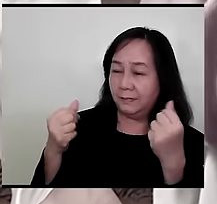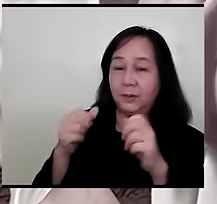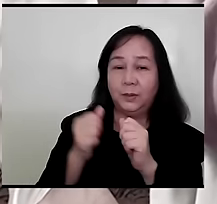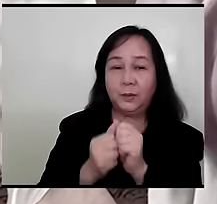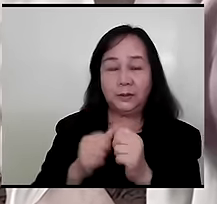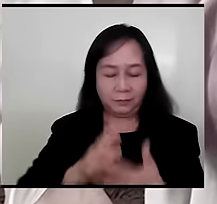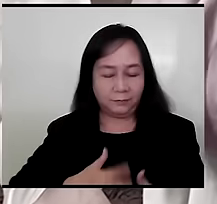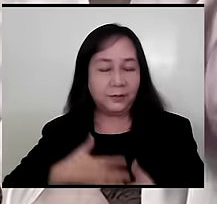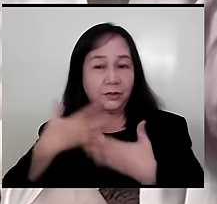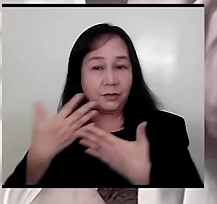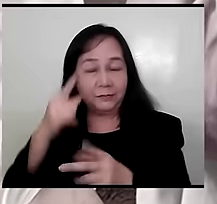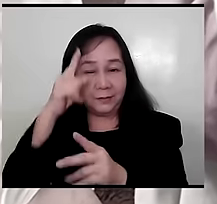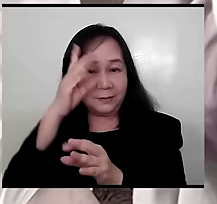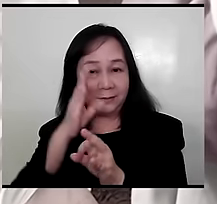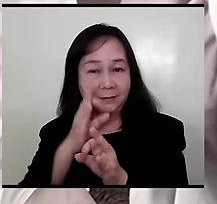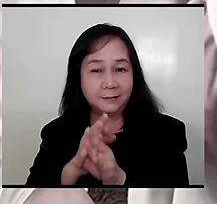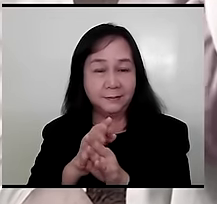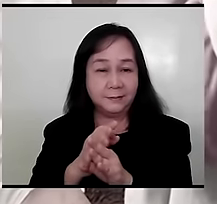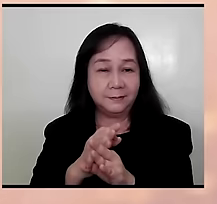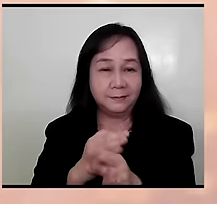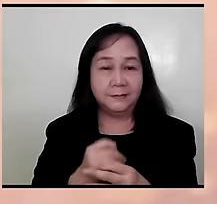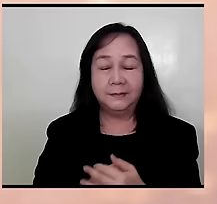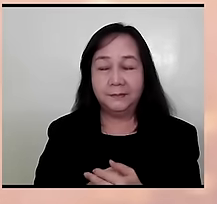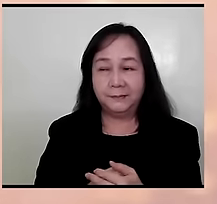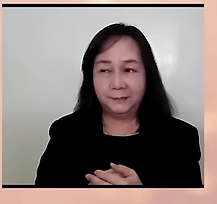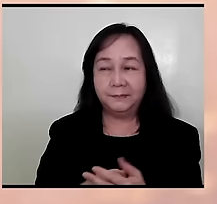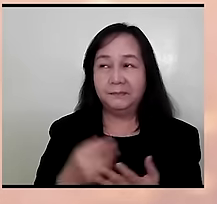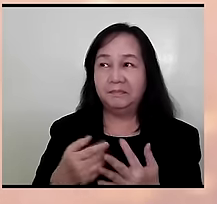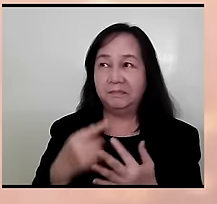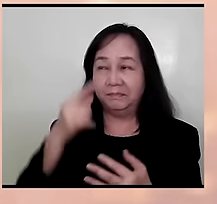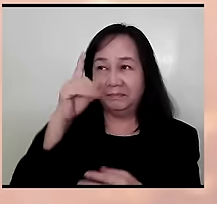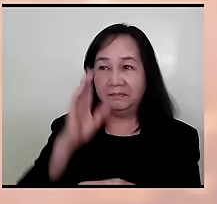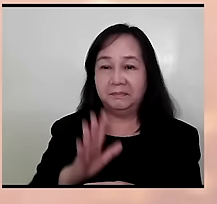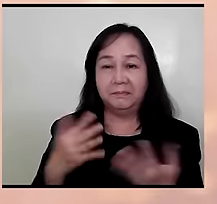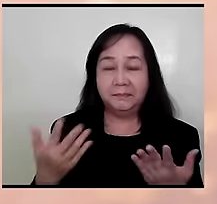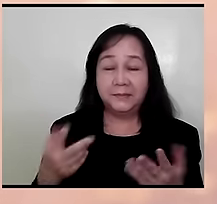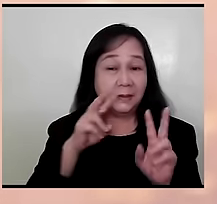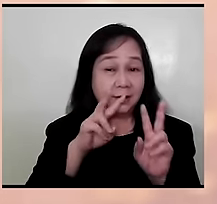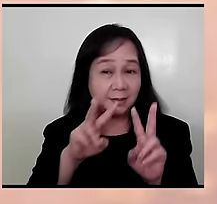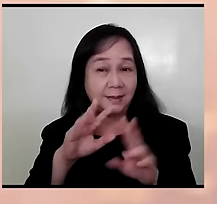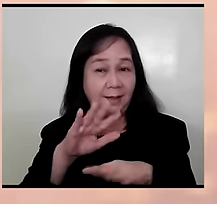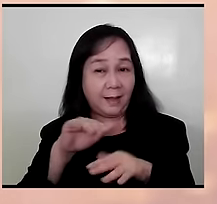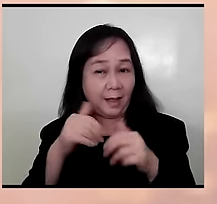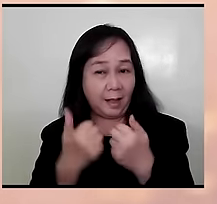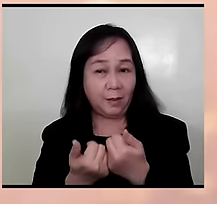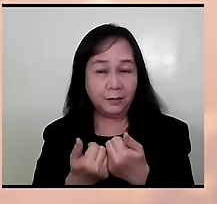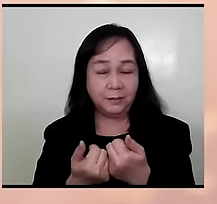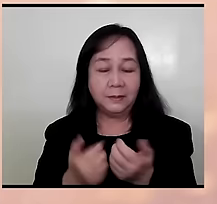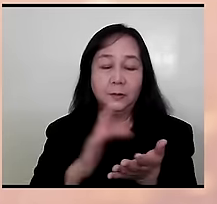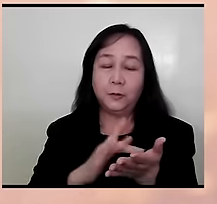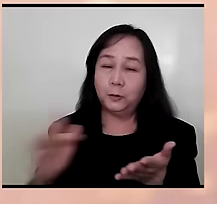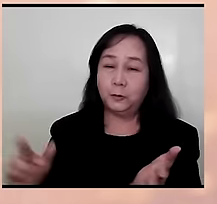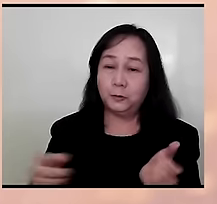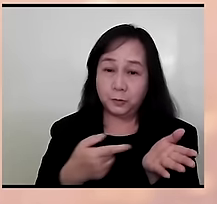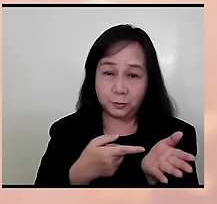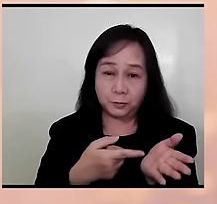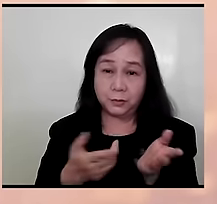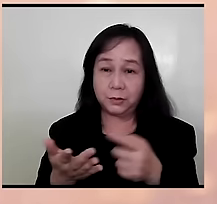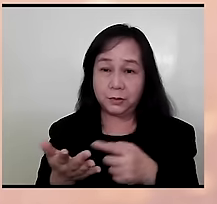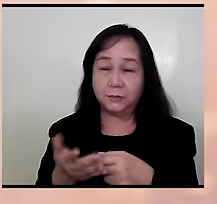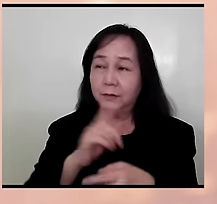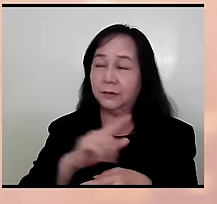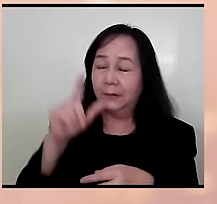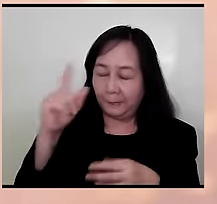faith, "My Lord and my God." See how the glorious wounds of the Lord can